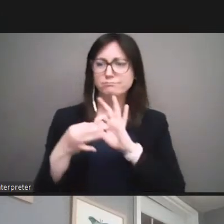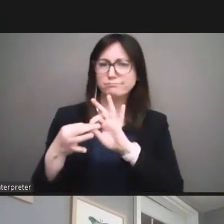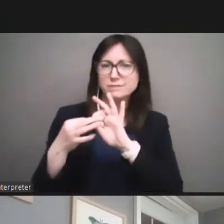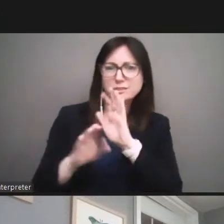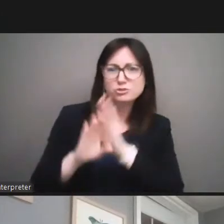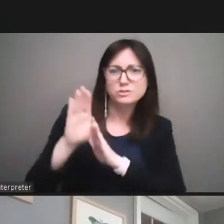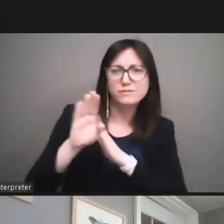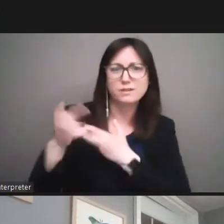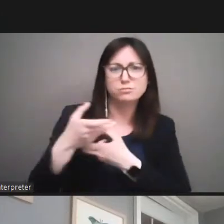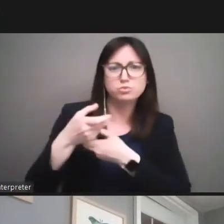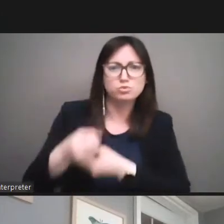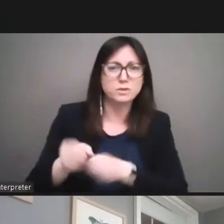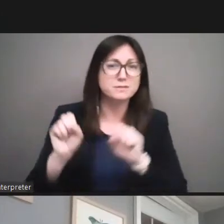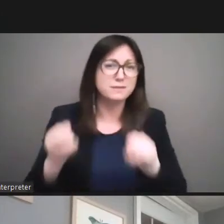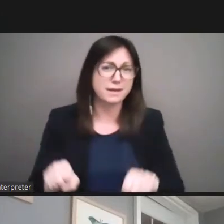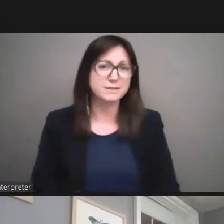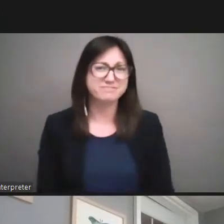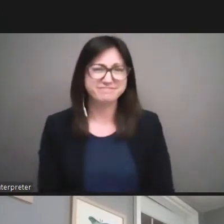that trust, I guess.